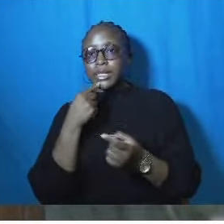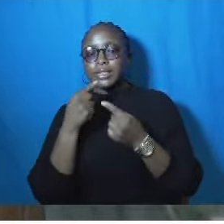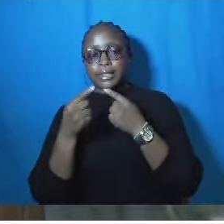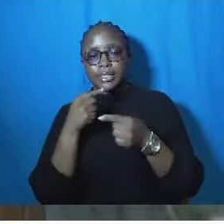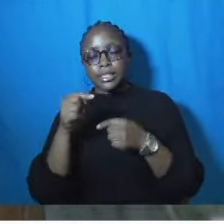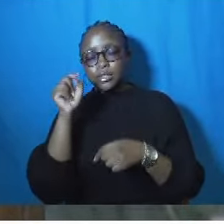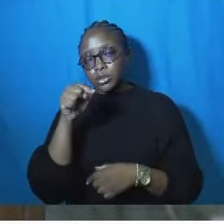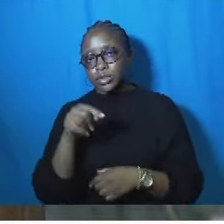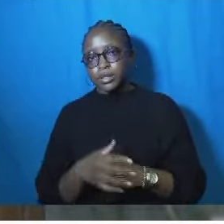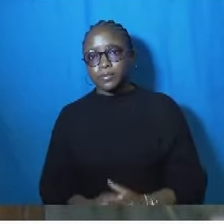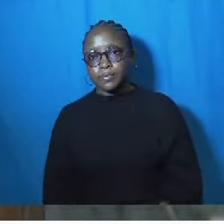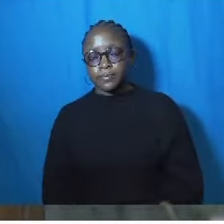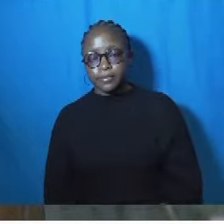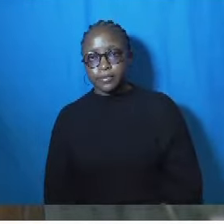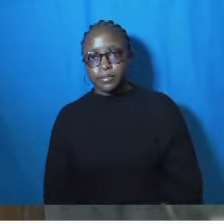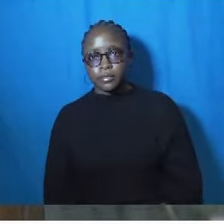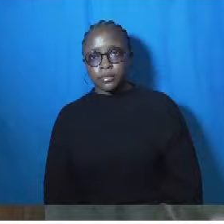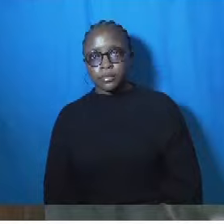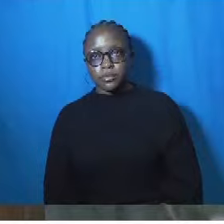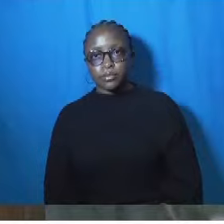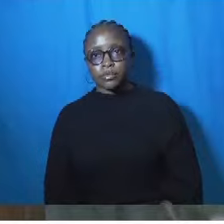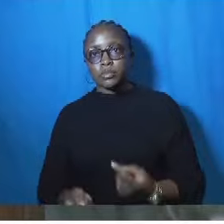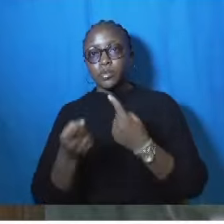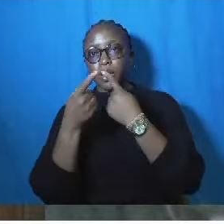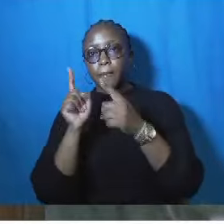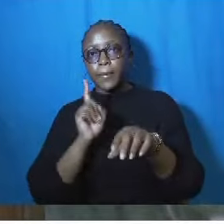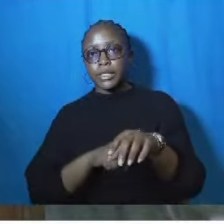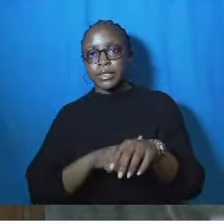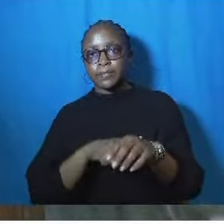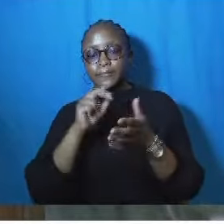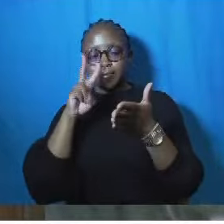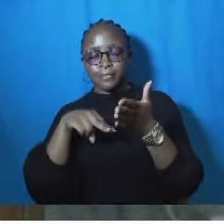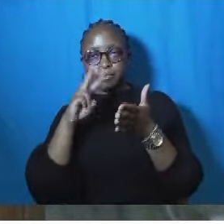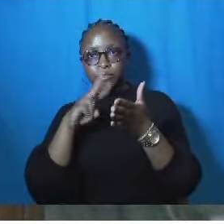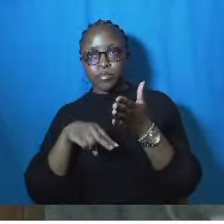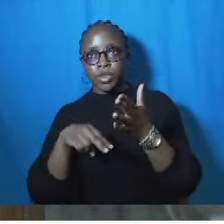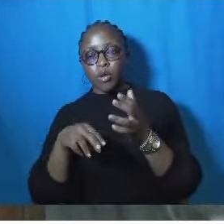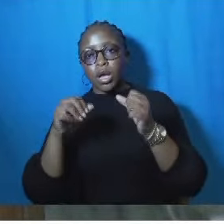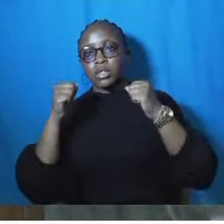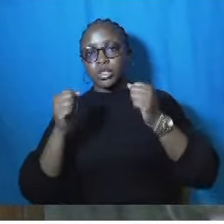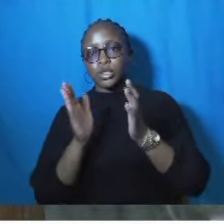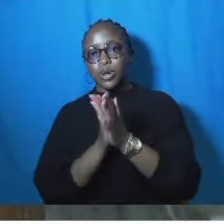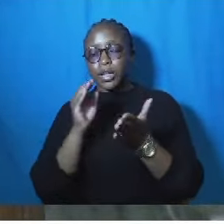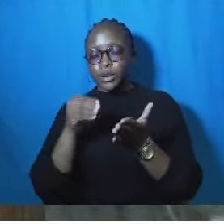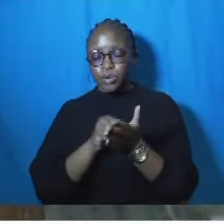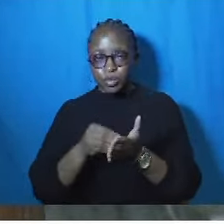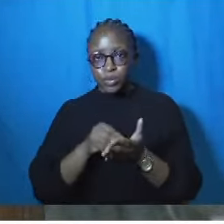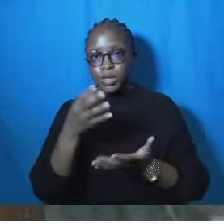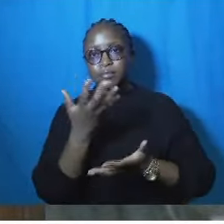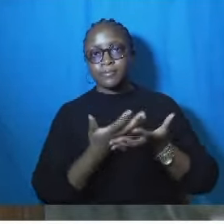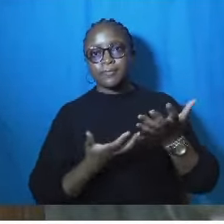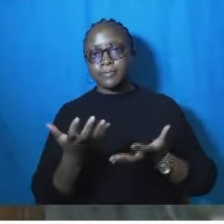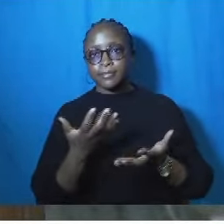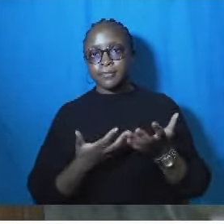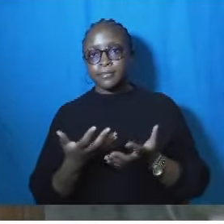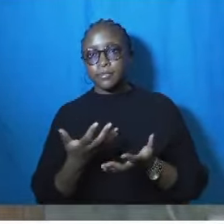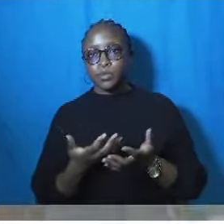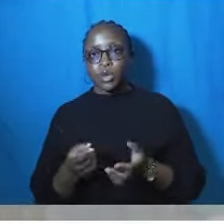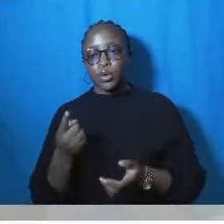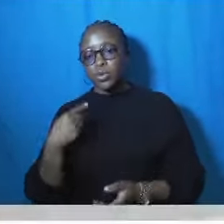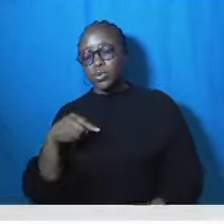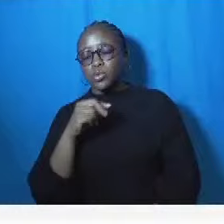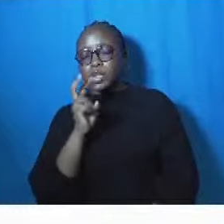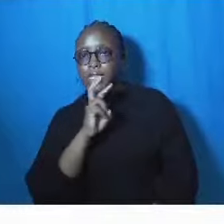it. But as we look at this strong-weak interaction, we shall see that